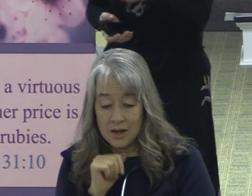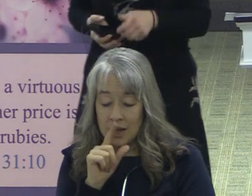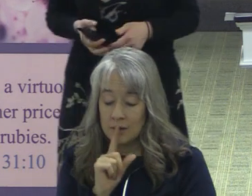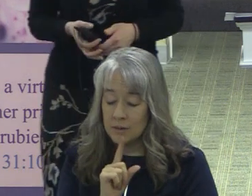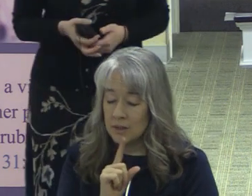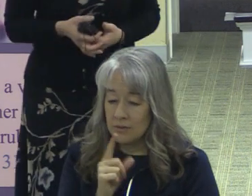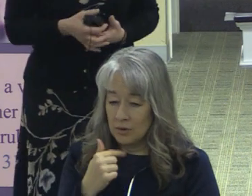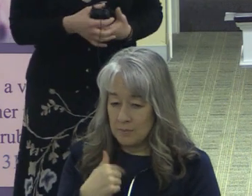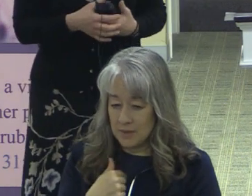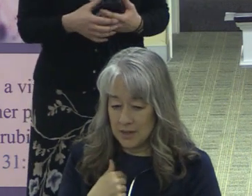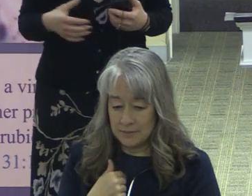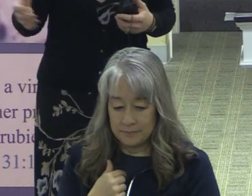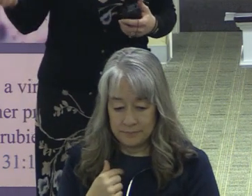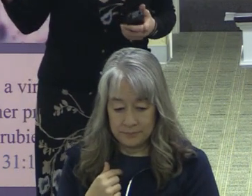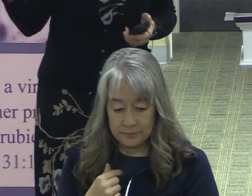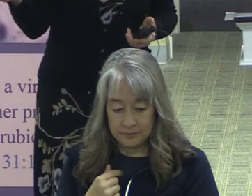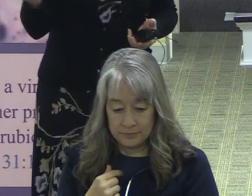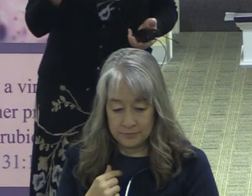only for me